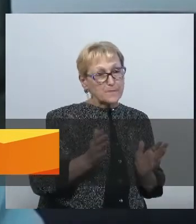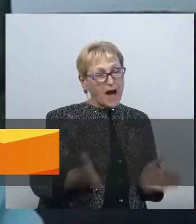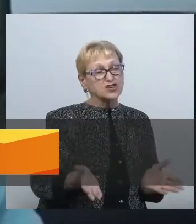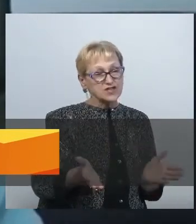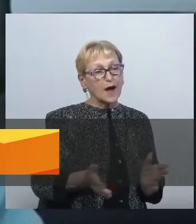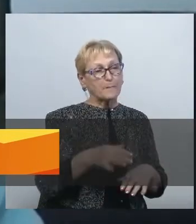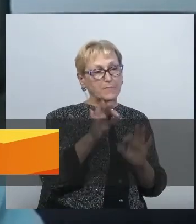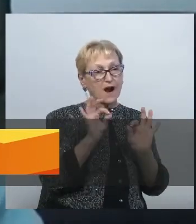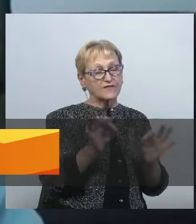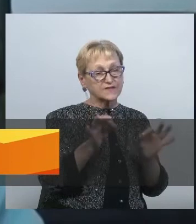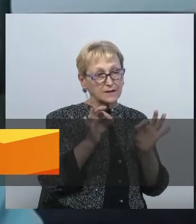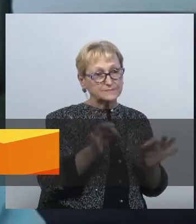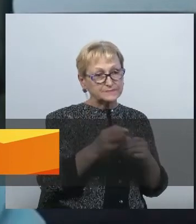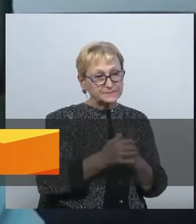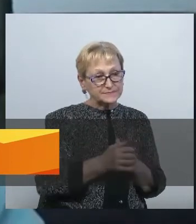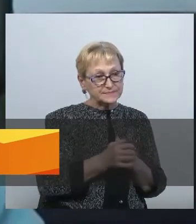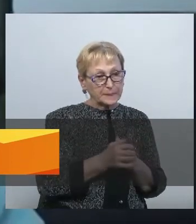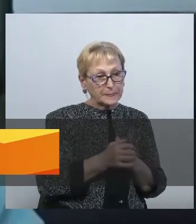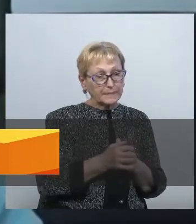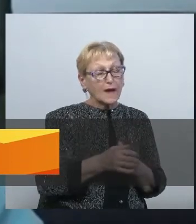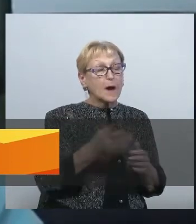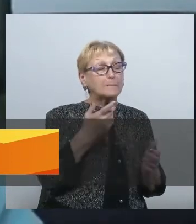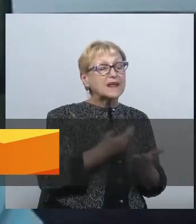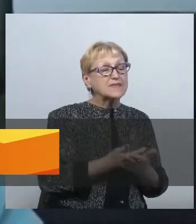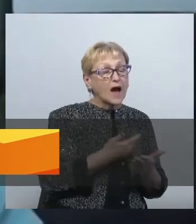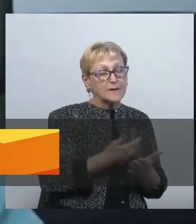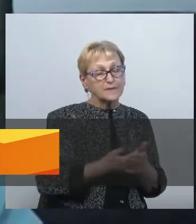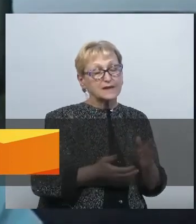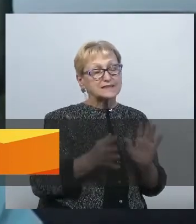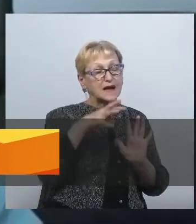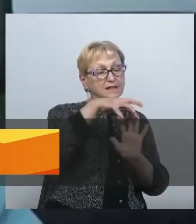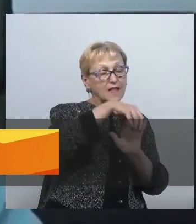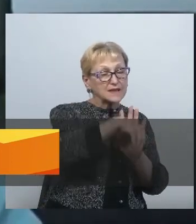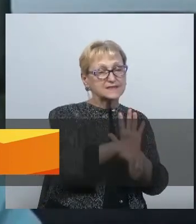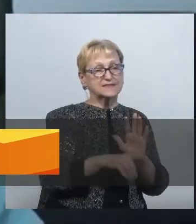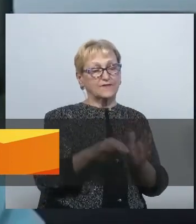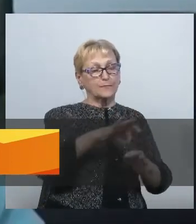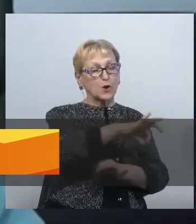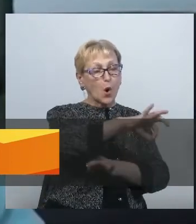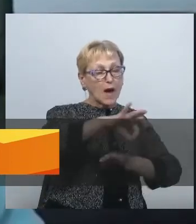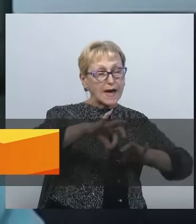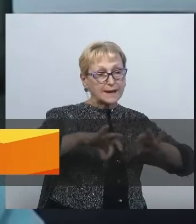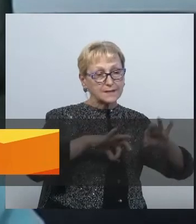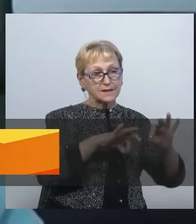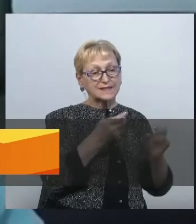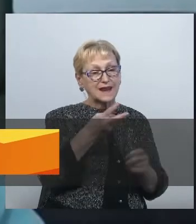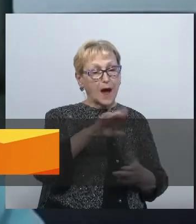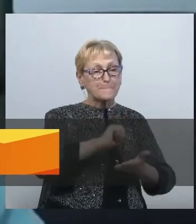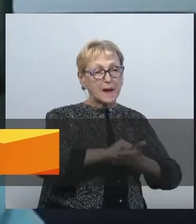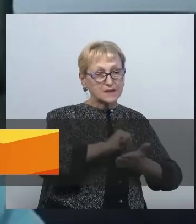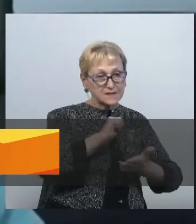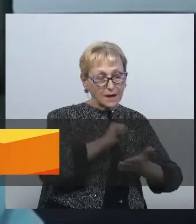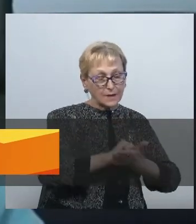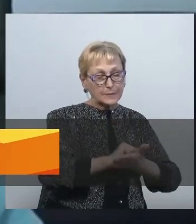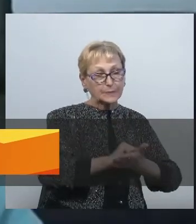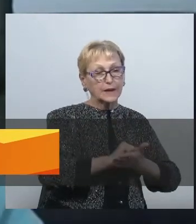bodies. This is the truth. That is why I think we shall at least mention in the legislation in